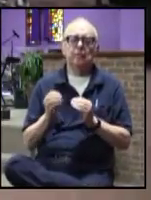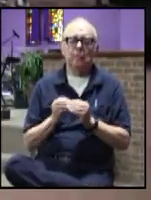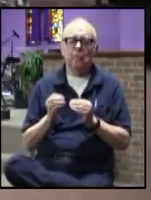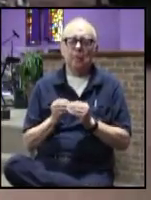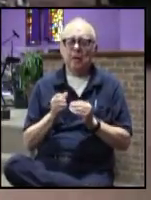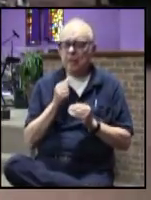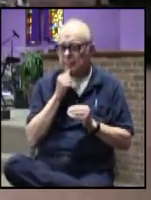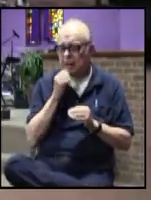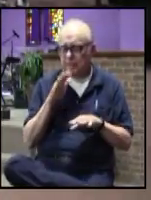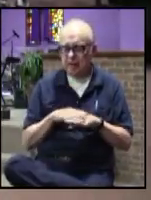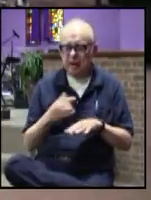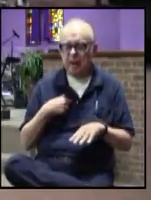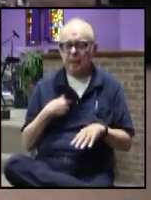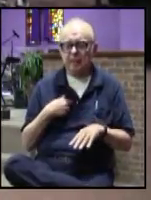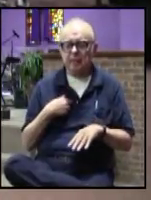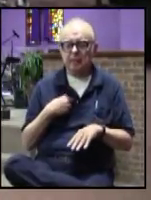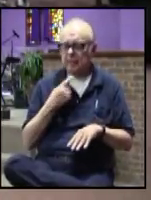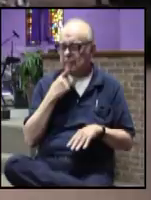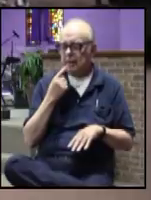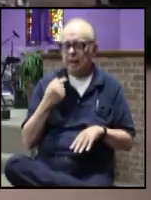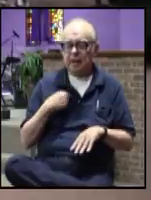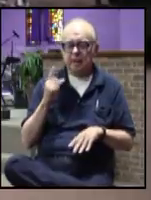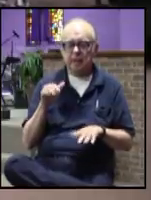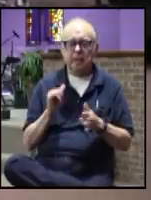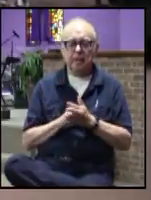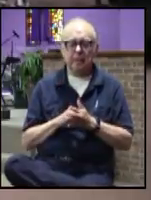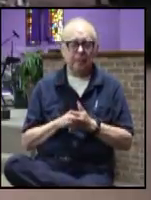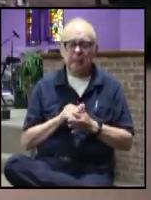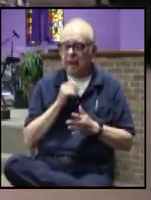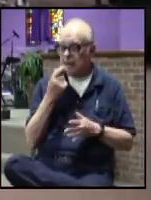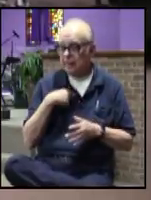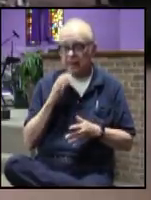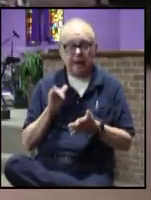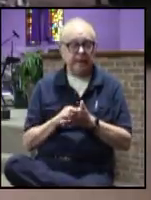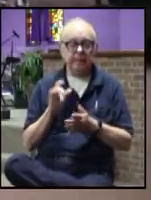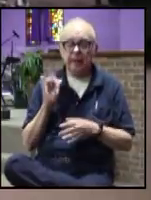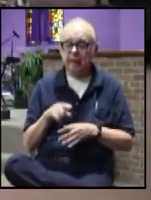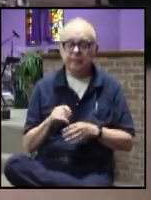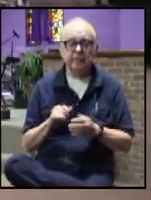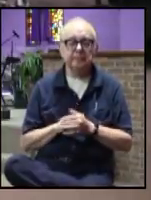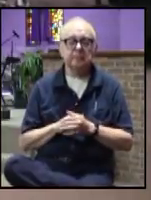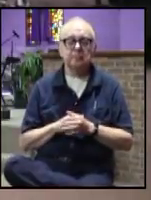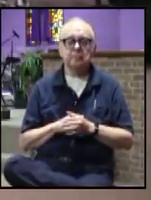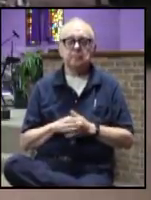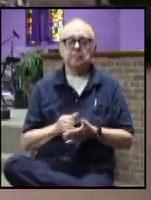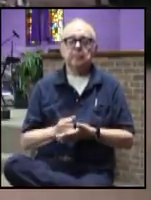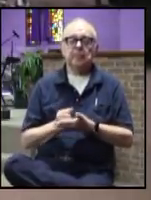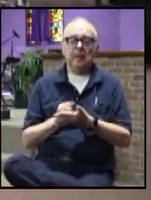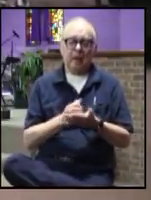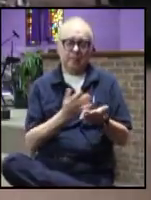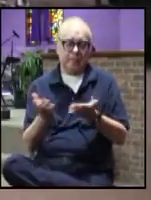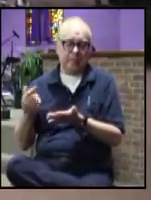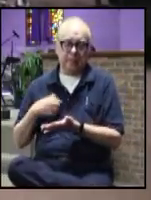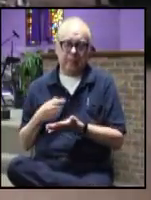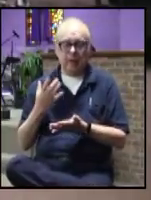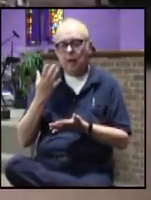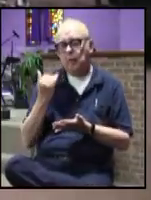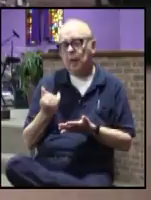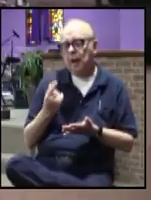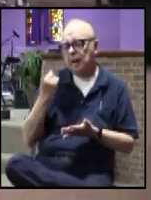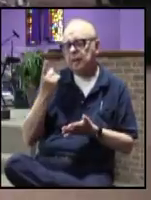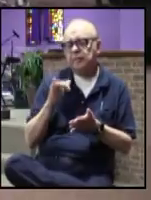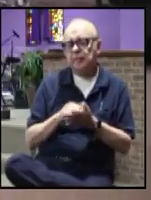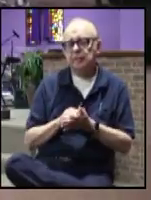I've got? So you're telling me that we need this, so don't just tell me that I need it. Help bring it to me so I can